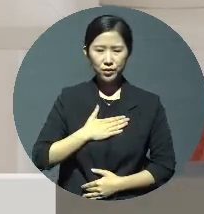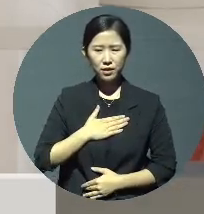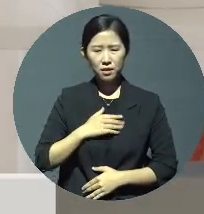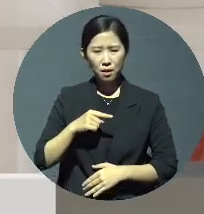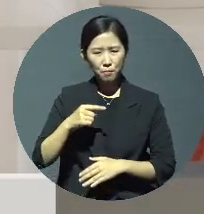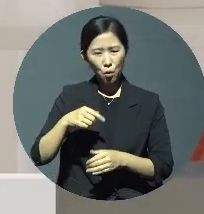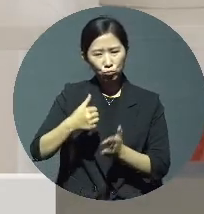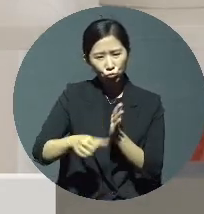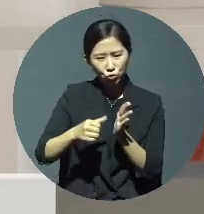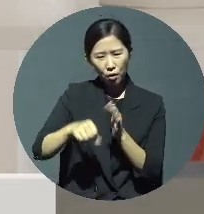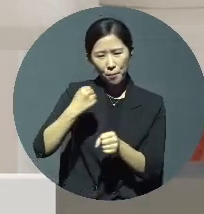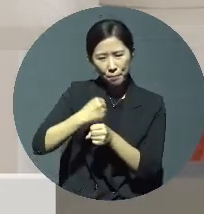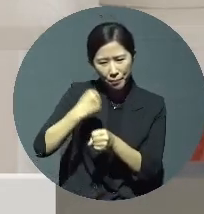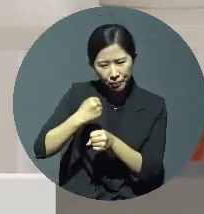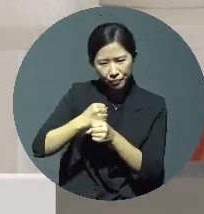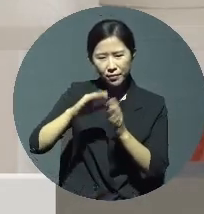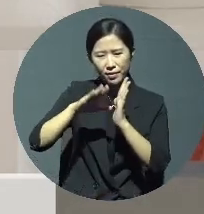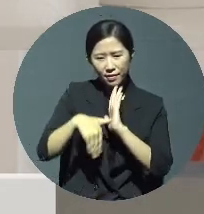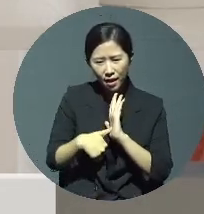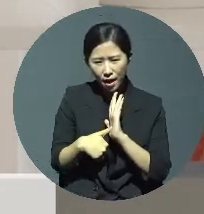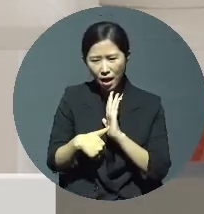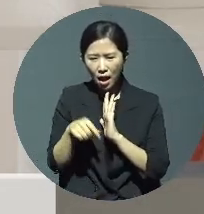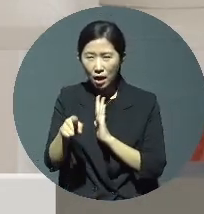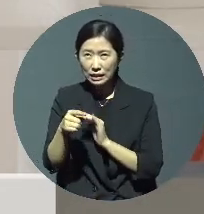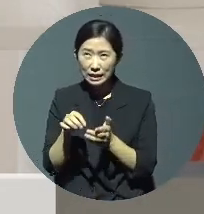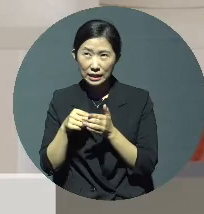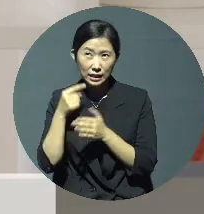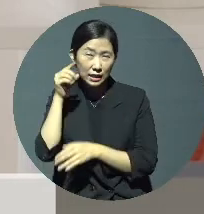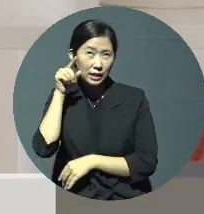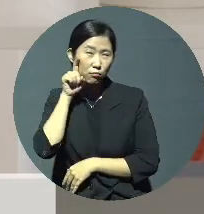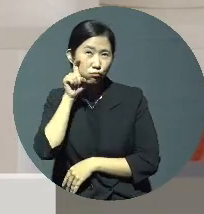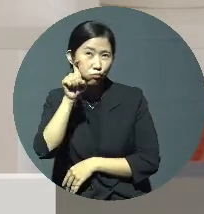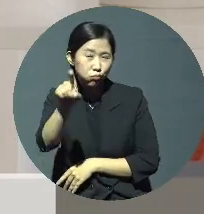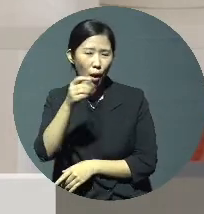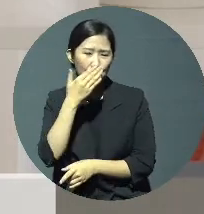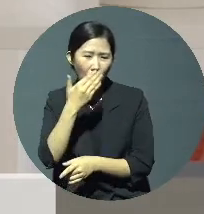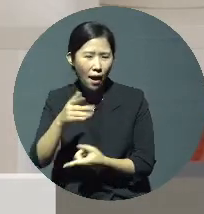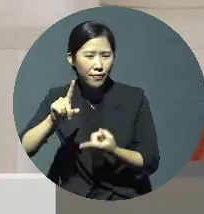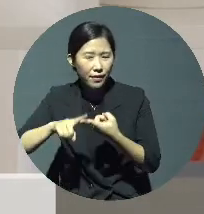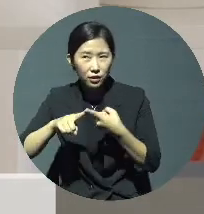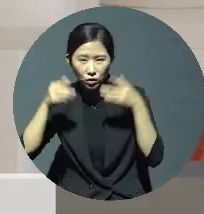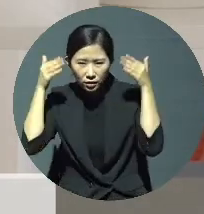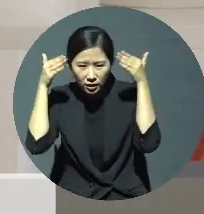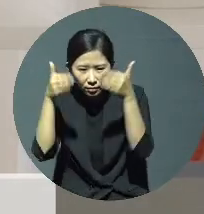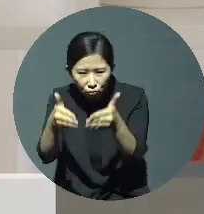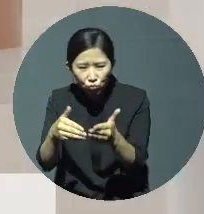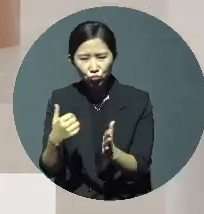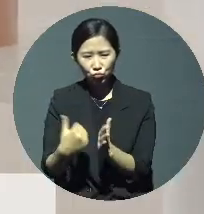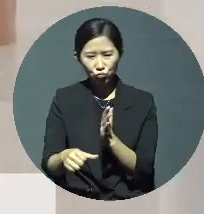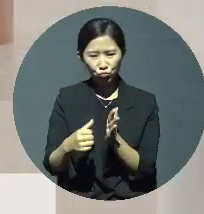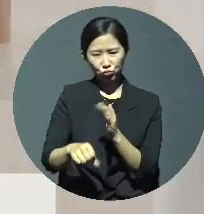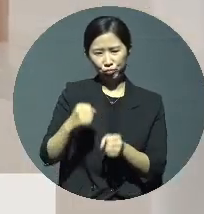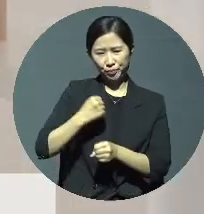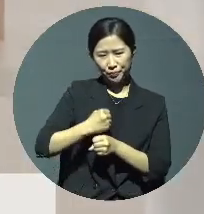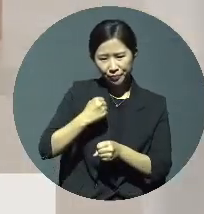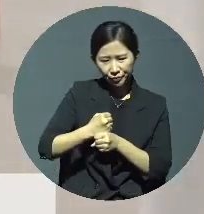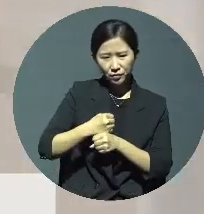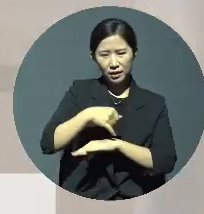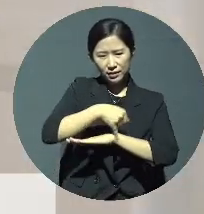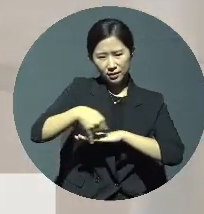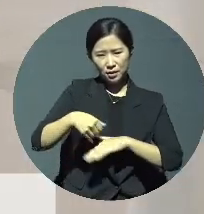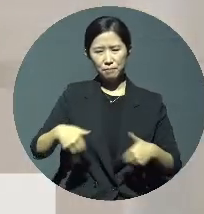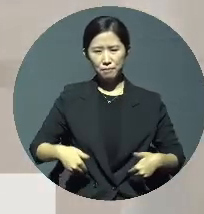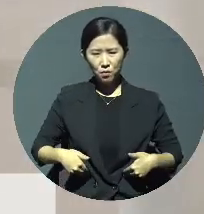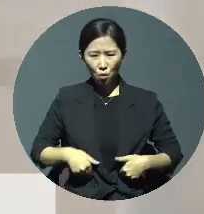the test of time. So the longevity piece, you know, will somebody use something for 10, 15, 20 years? Will they pass it down